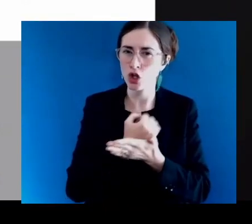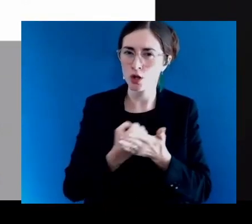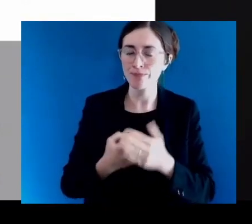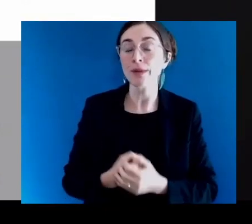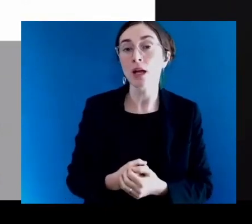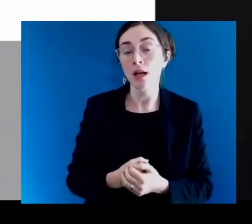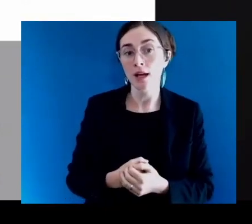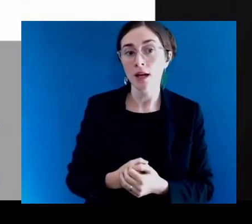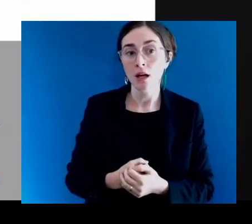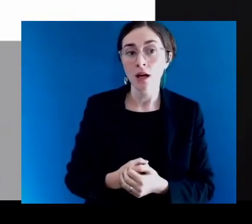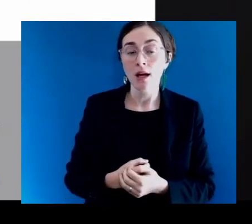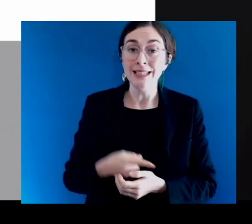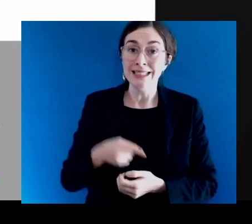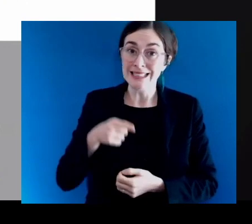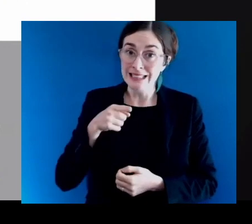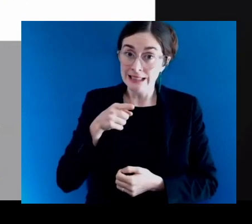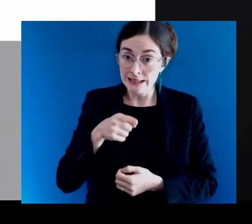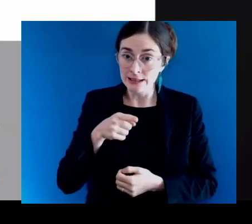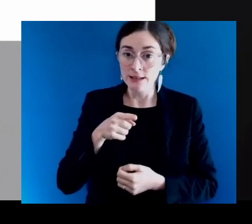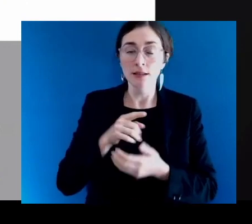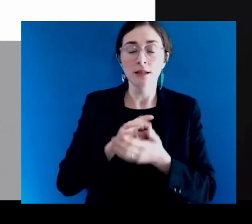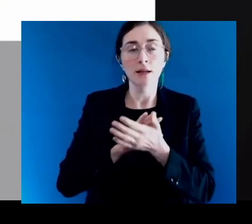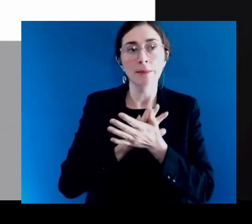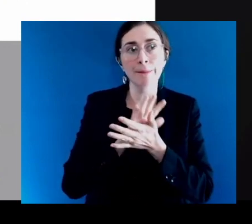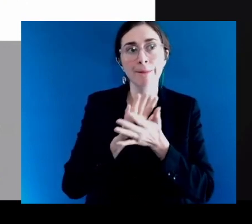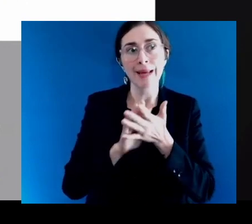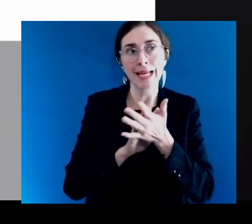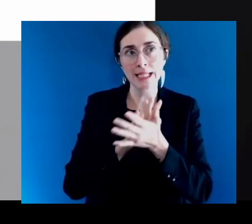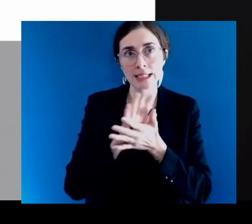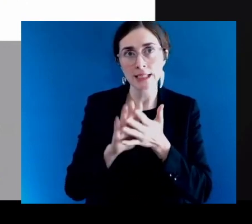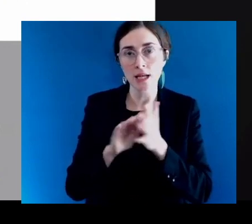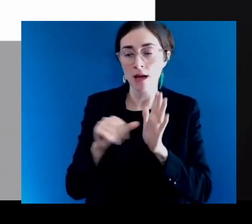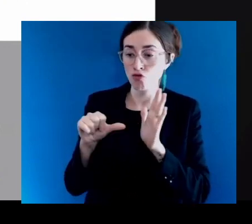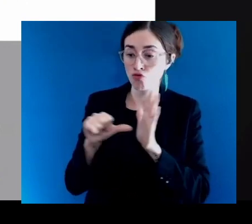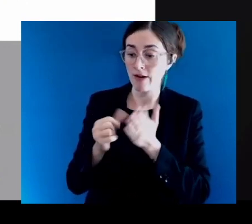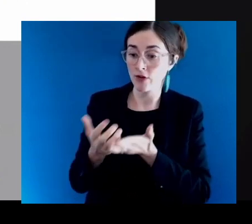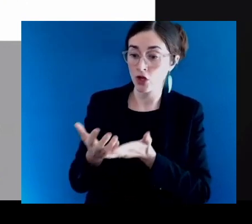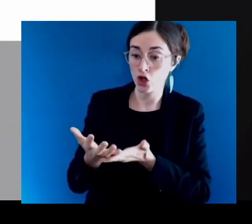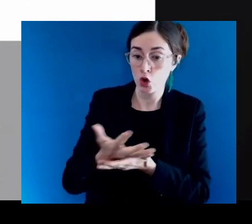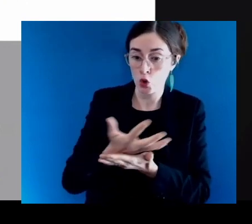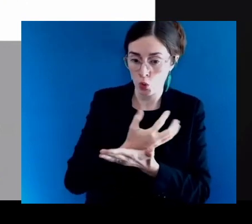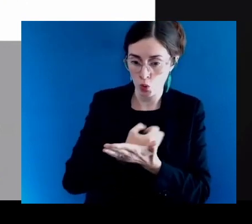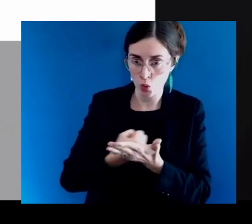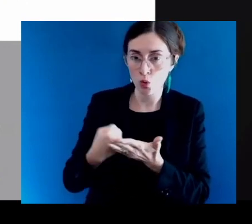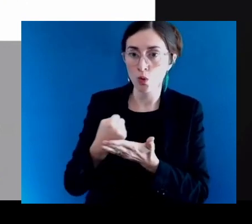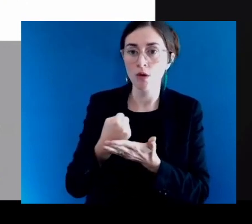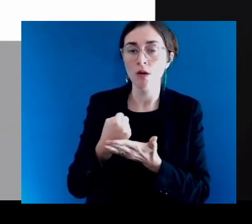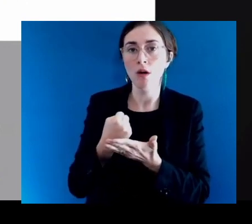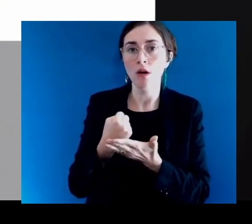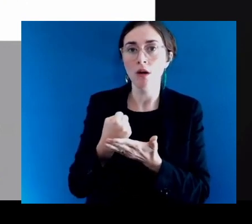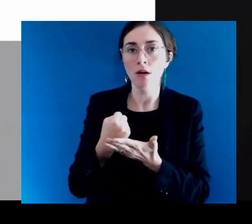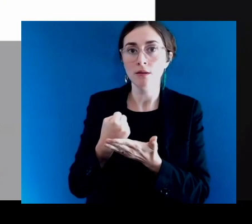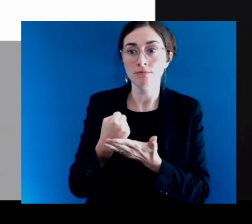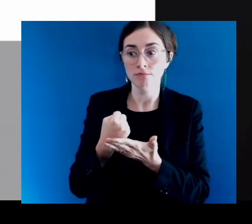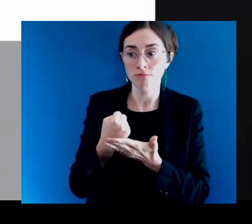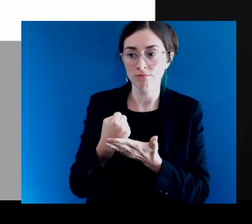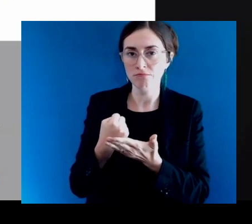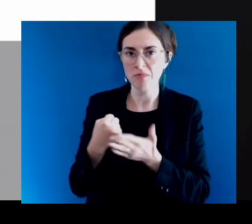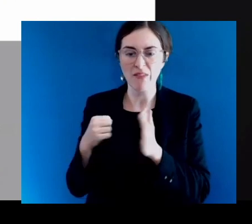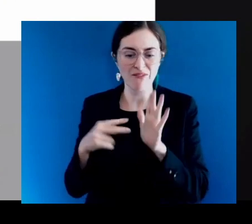Hypothecated revenue is revenue that is collected by the